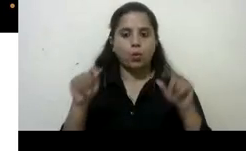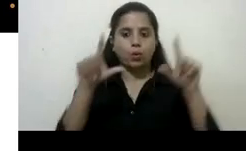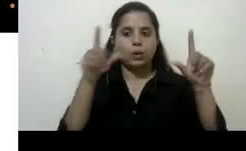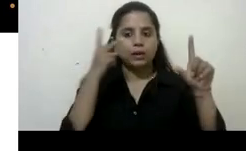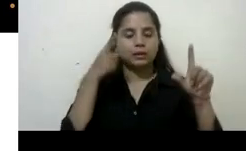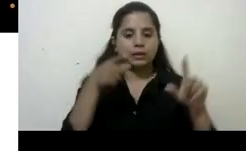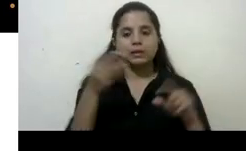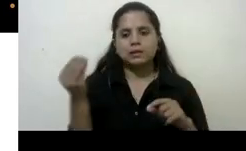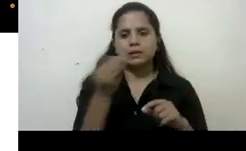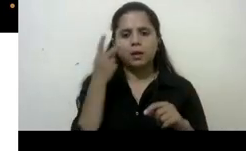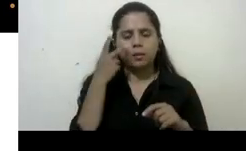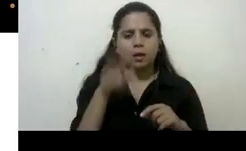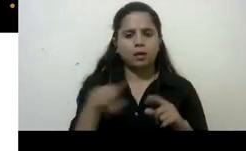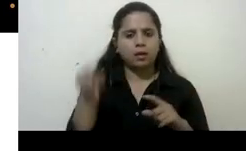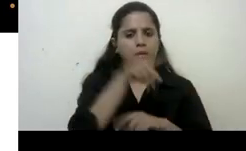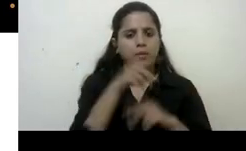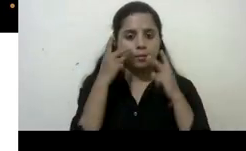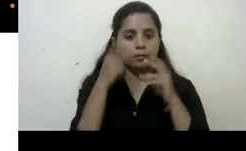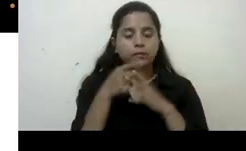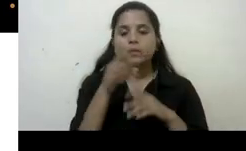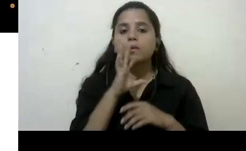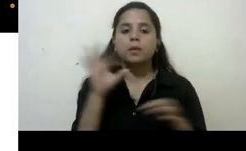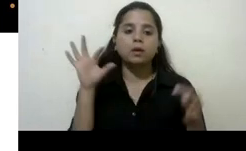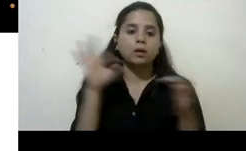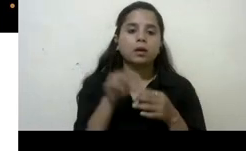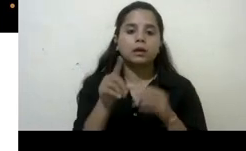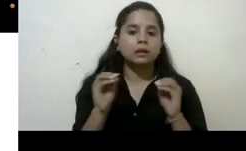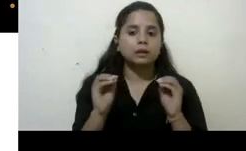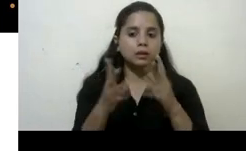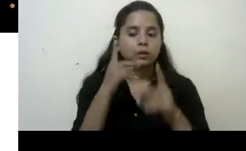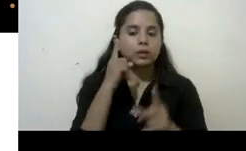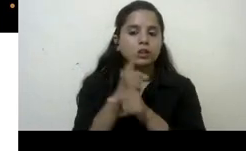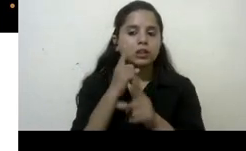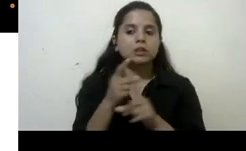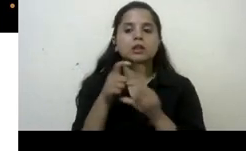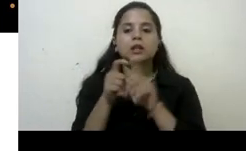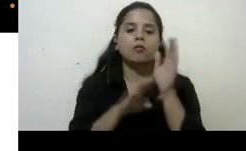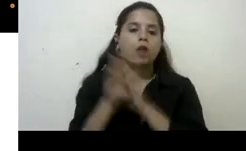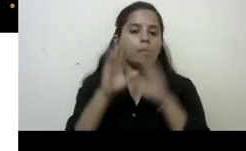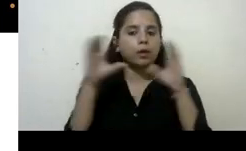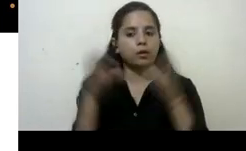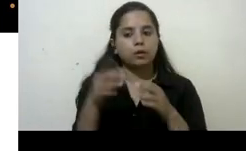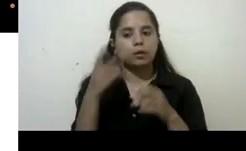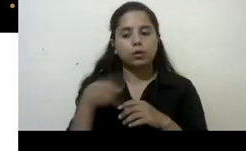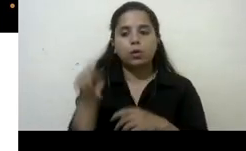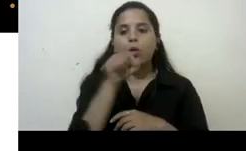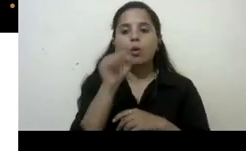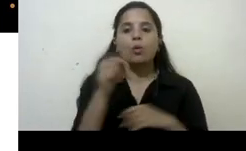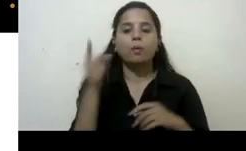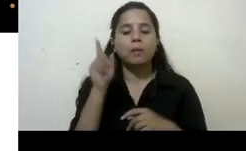some of the statements which is related to the starting of a teacher development group. Your task is to